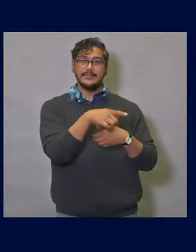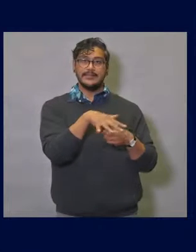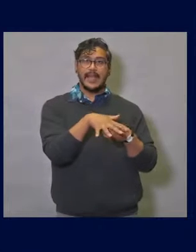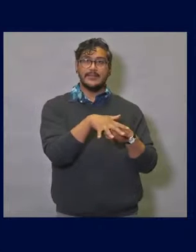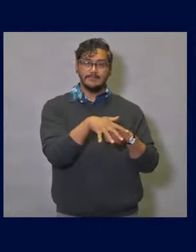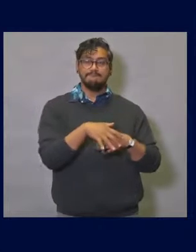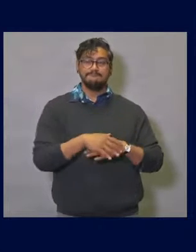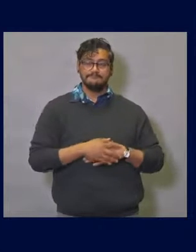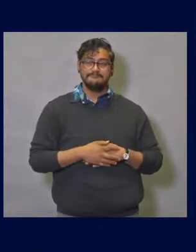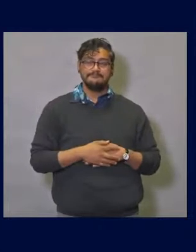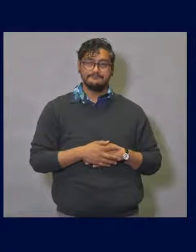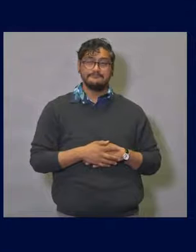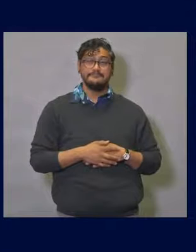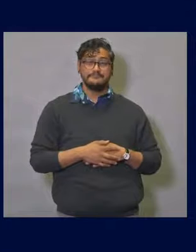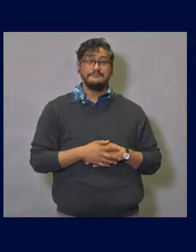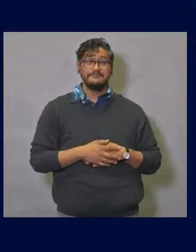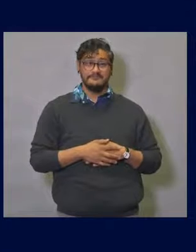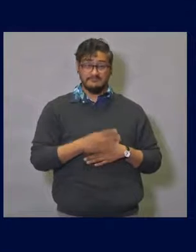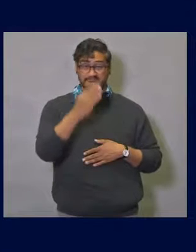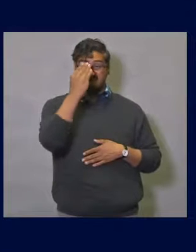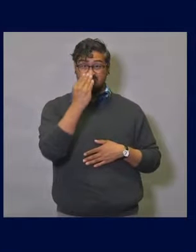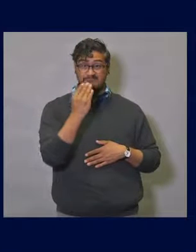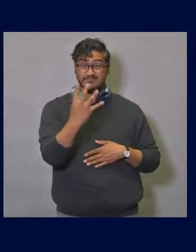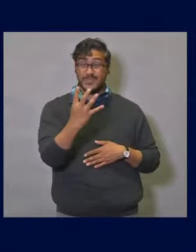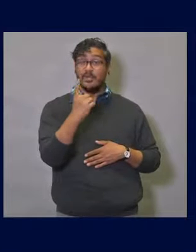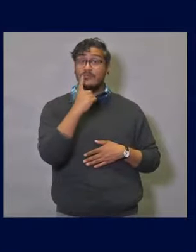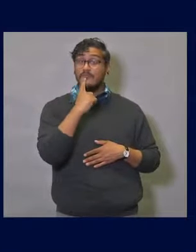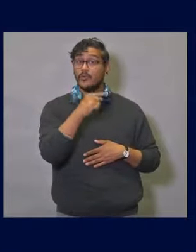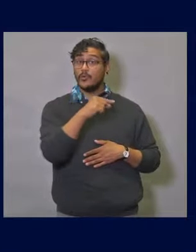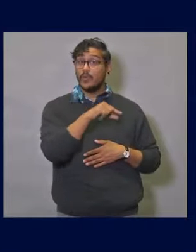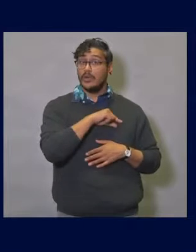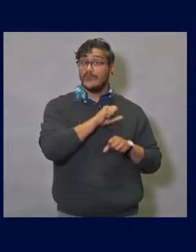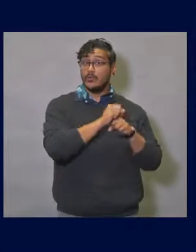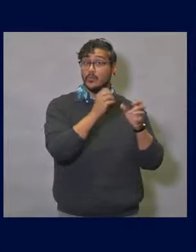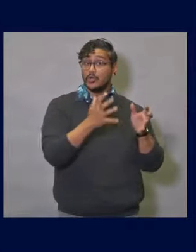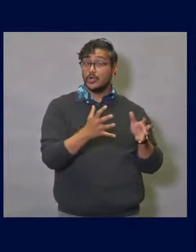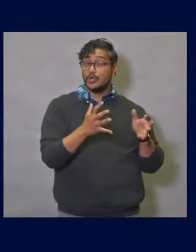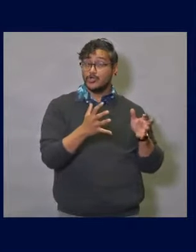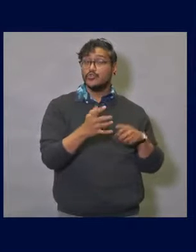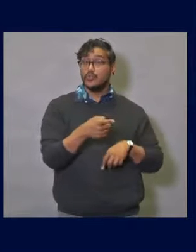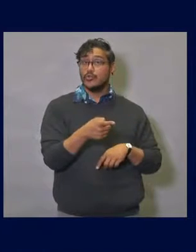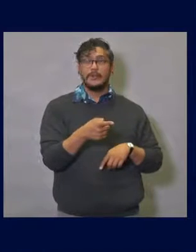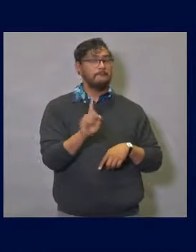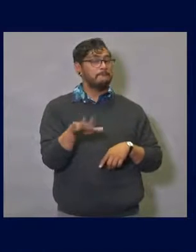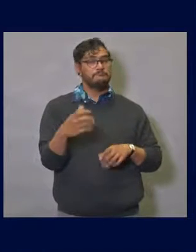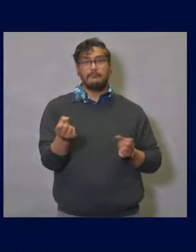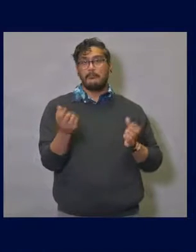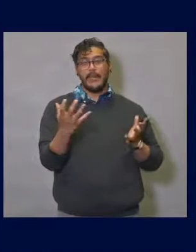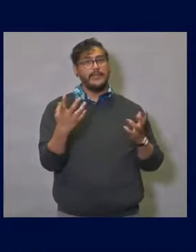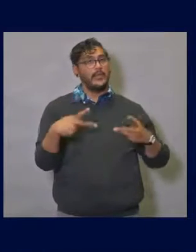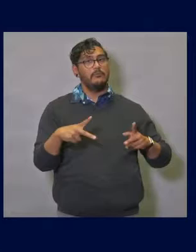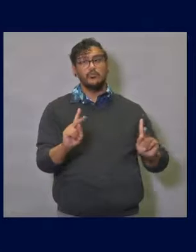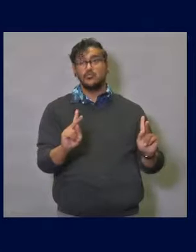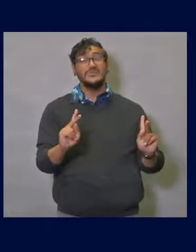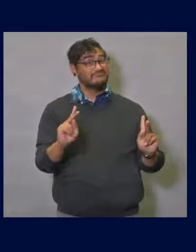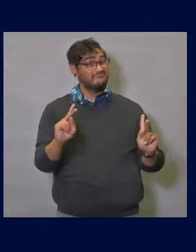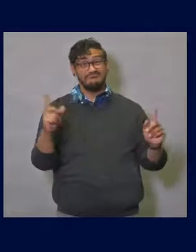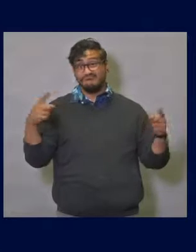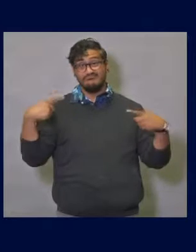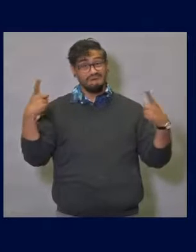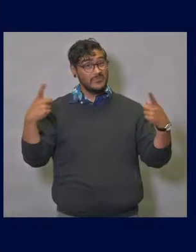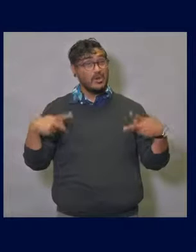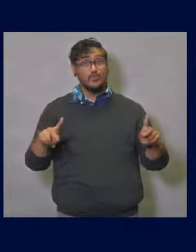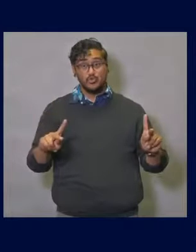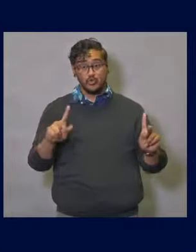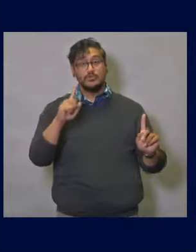same time period. And I want to note that for eligible workers in most sectors, there are many opportunities and have been many